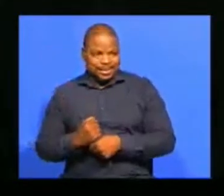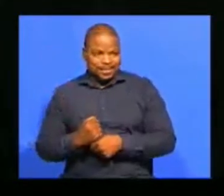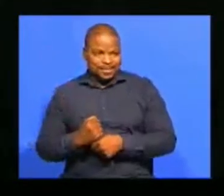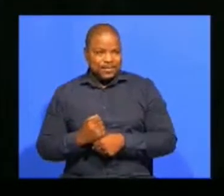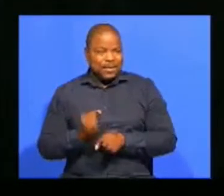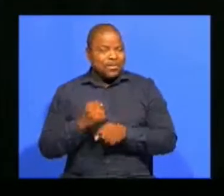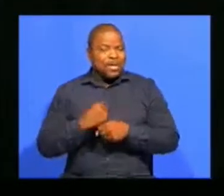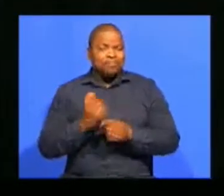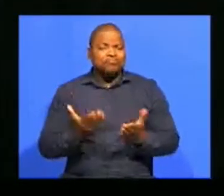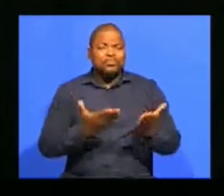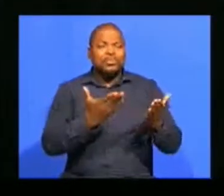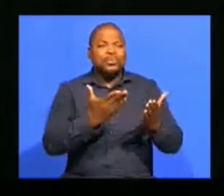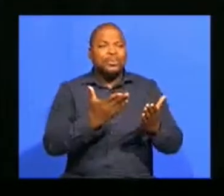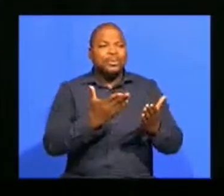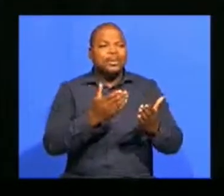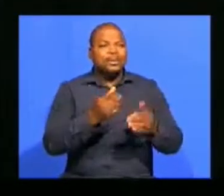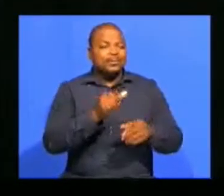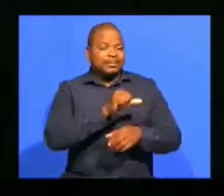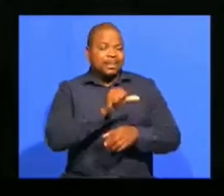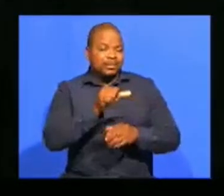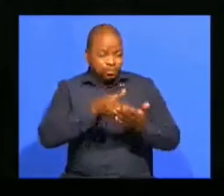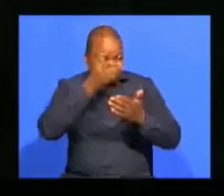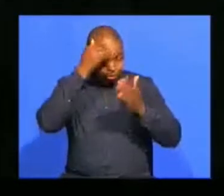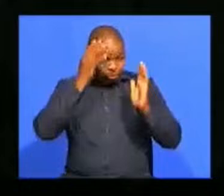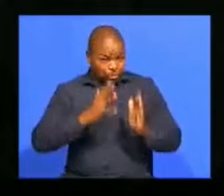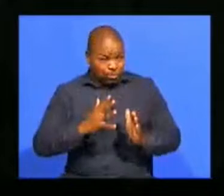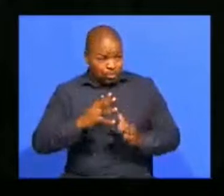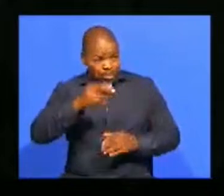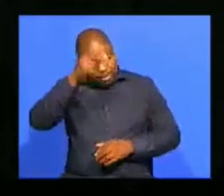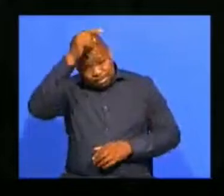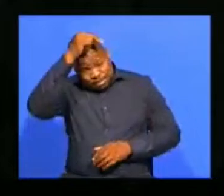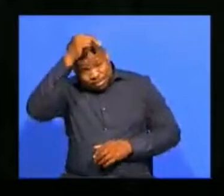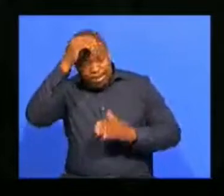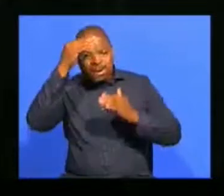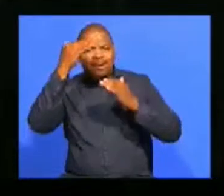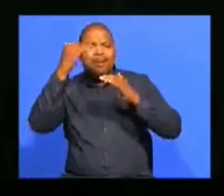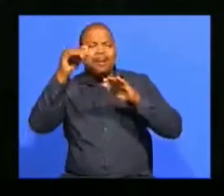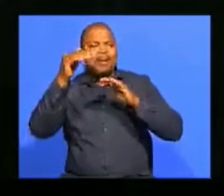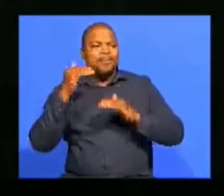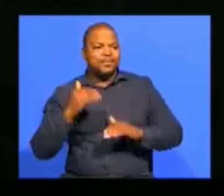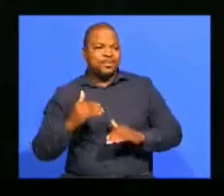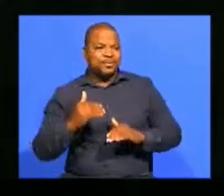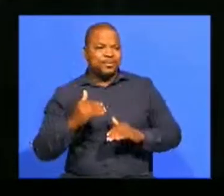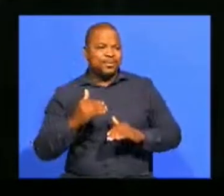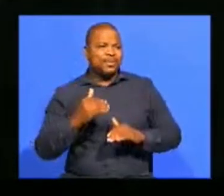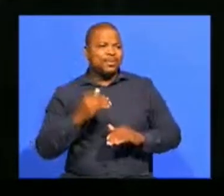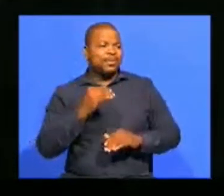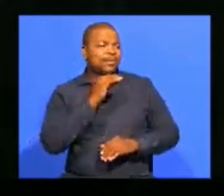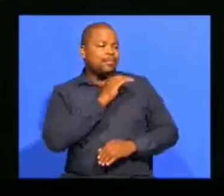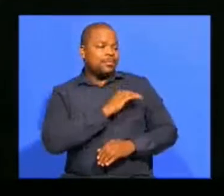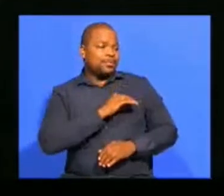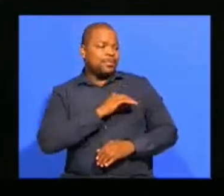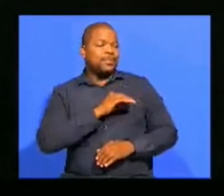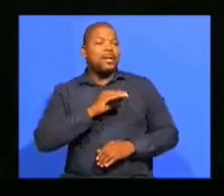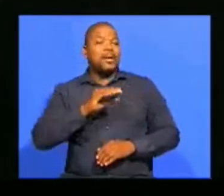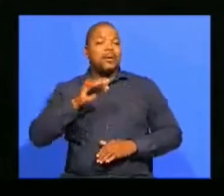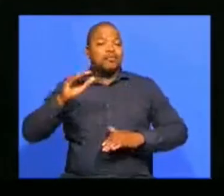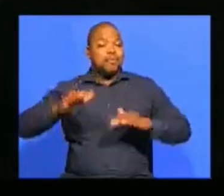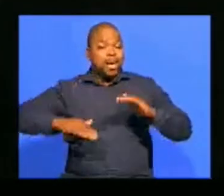We've made offer of 10 scholarships at graduate level to citizens of